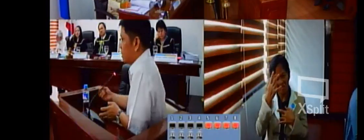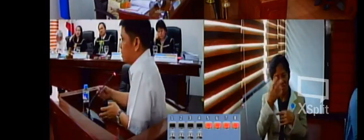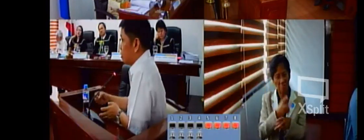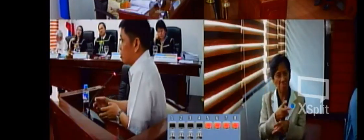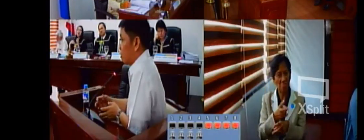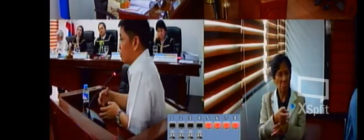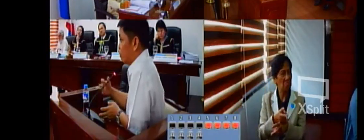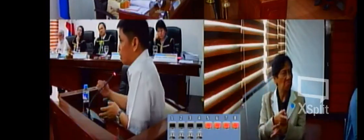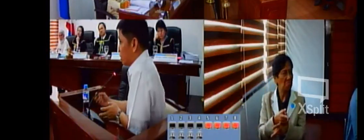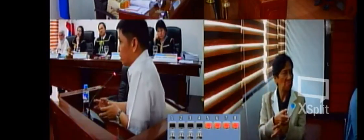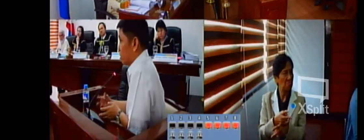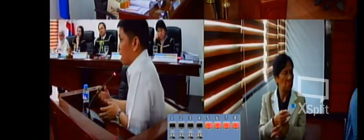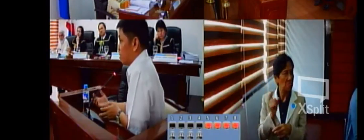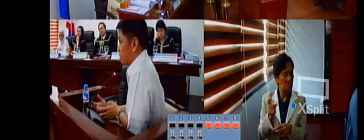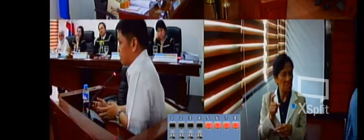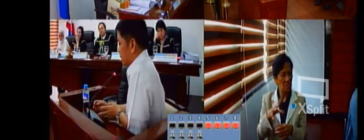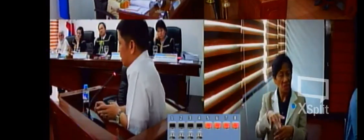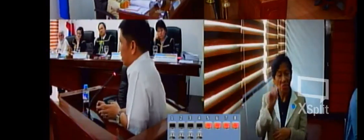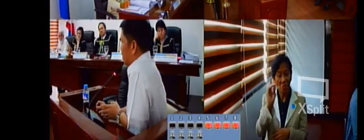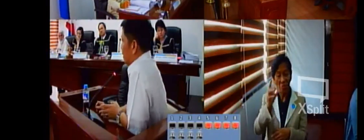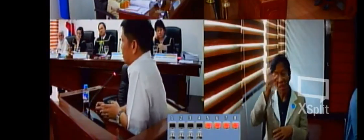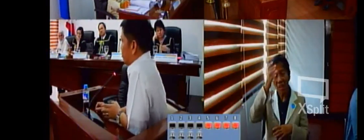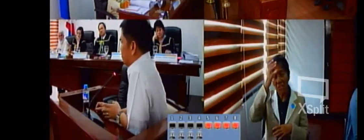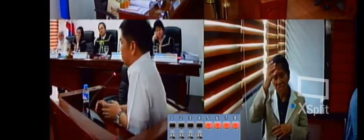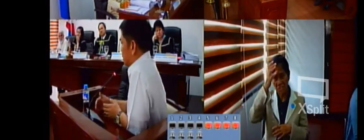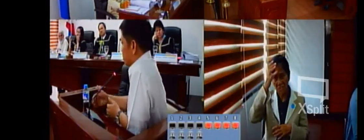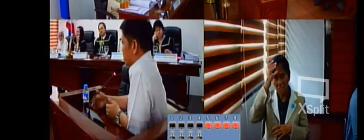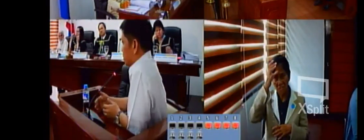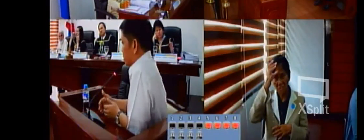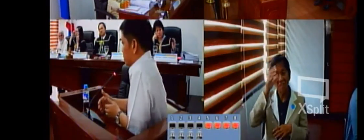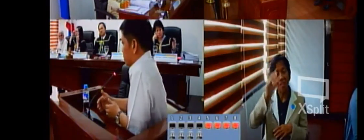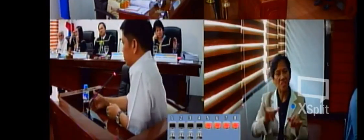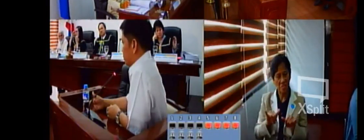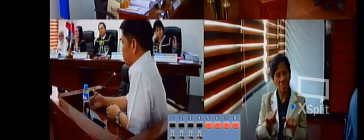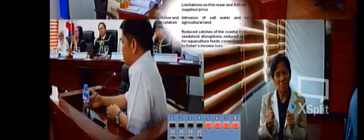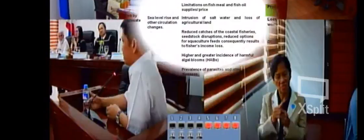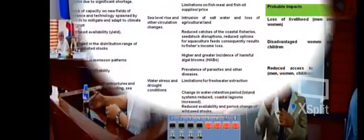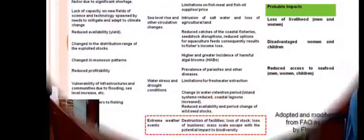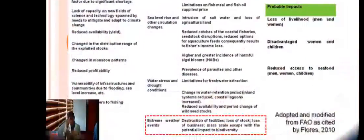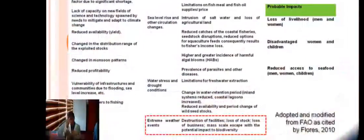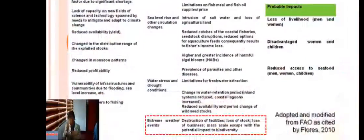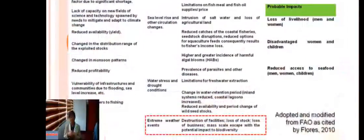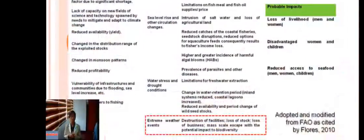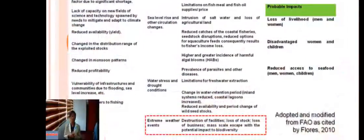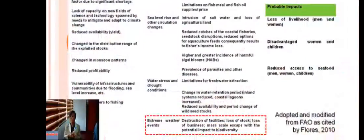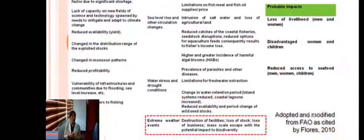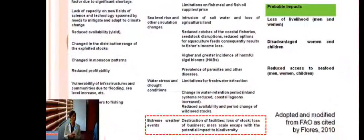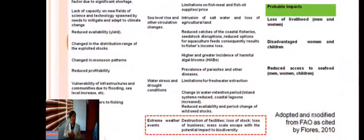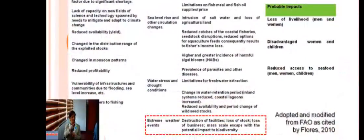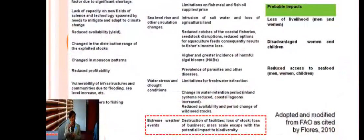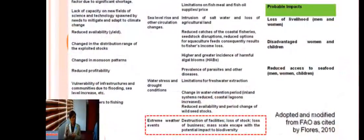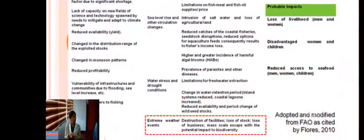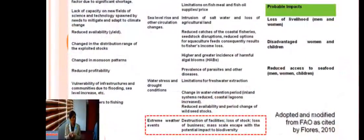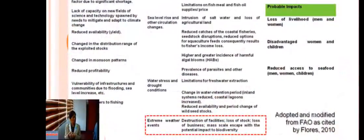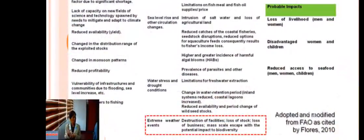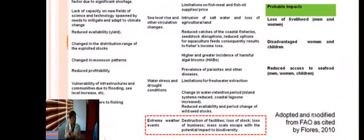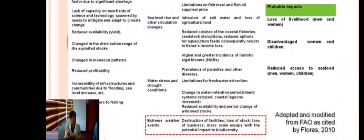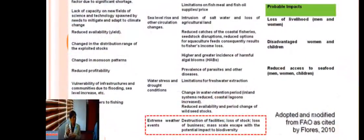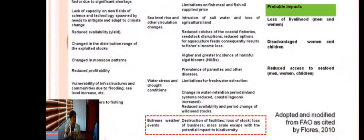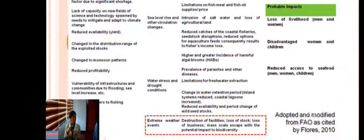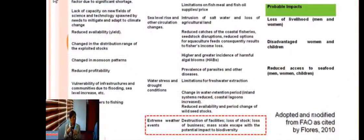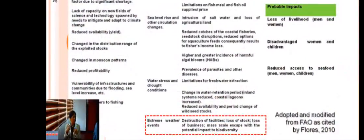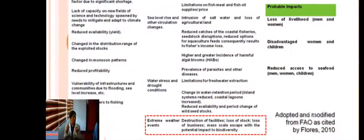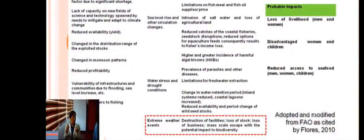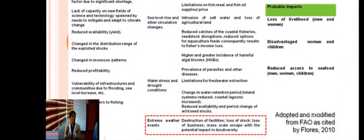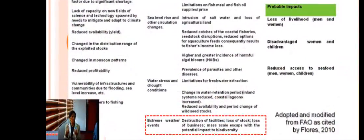suddenly you discovered meron kang cancer. Because the fisheries is beset with a lot of issues